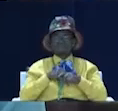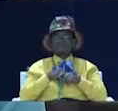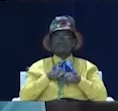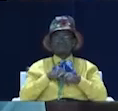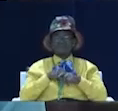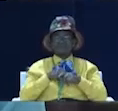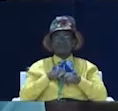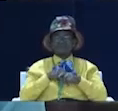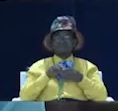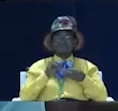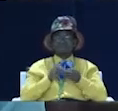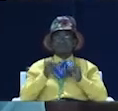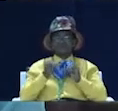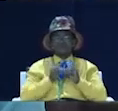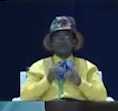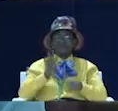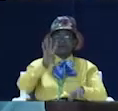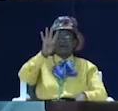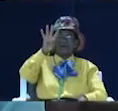Number four,